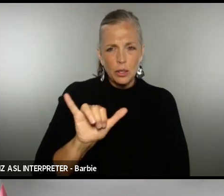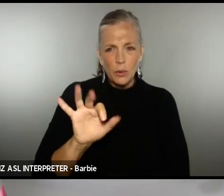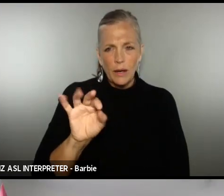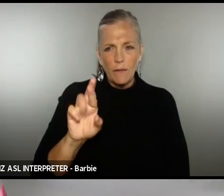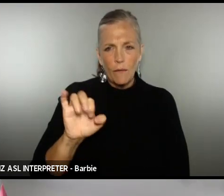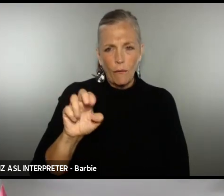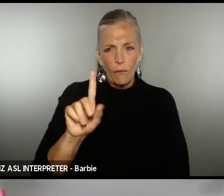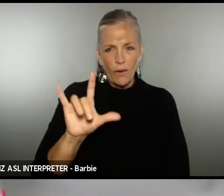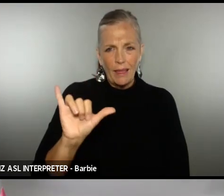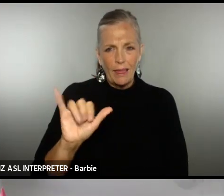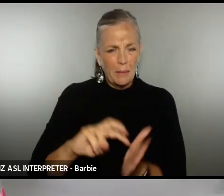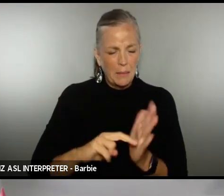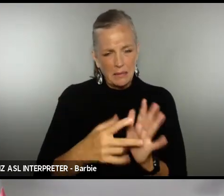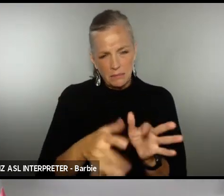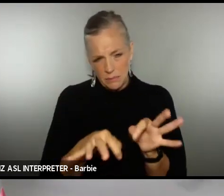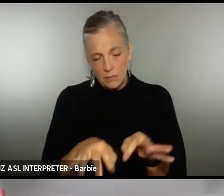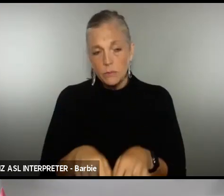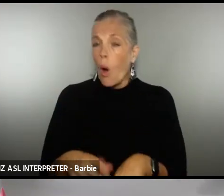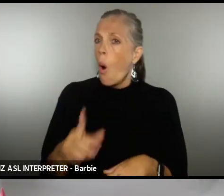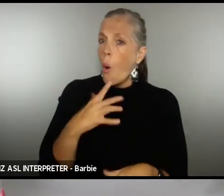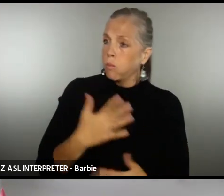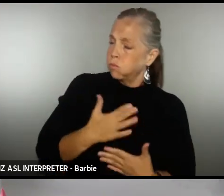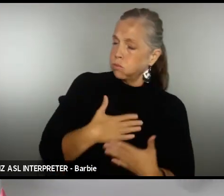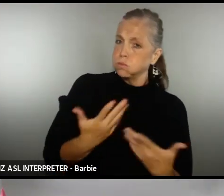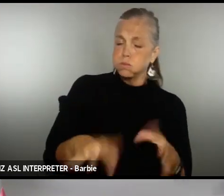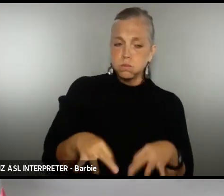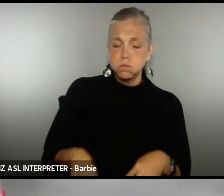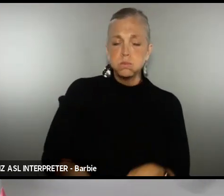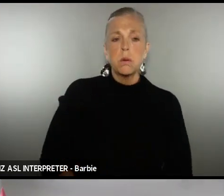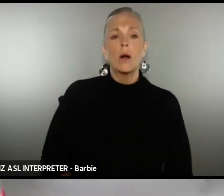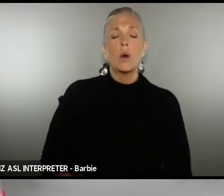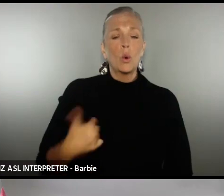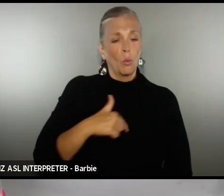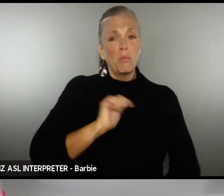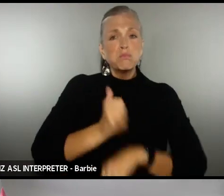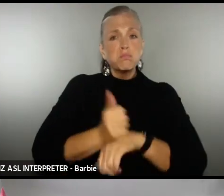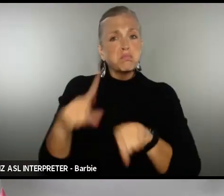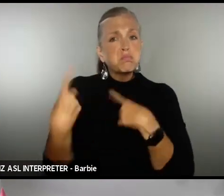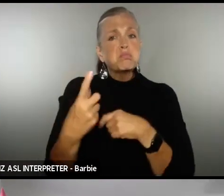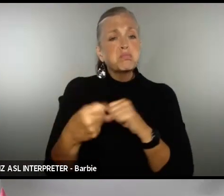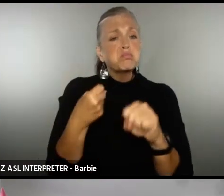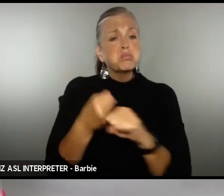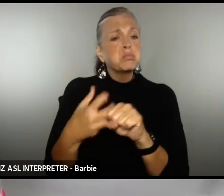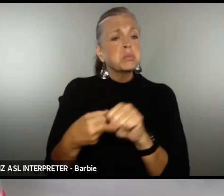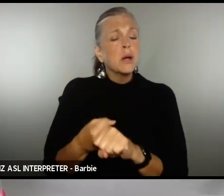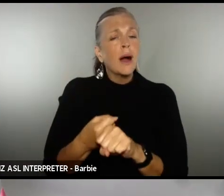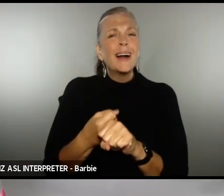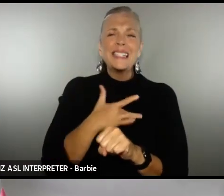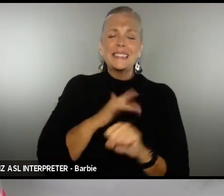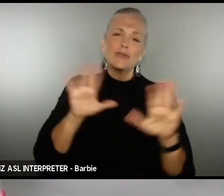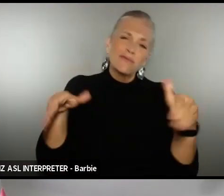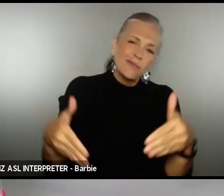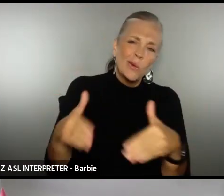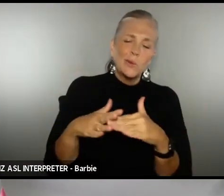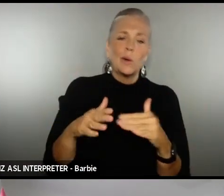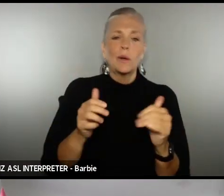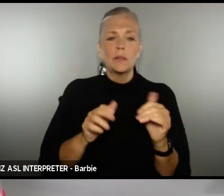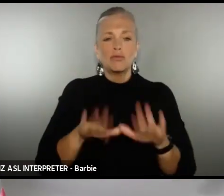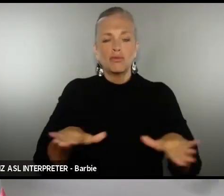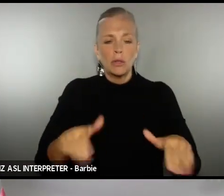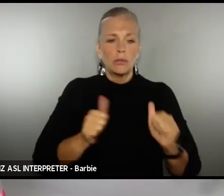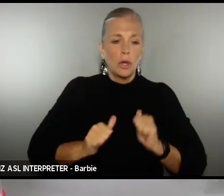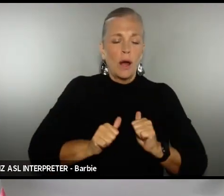So for years, the theater community had been doing something called sensory-friendly theater, but it's mostly aimed at kids shows, meaning they modify